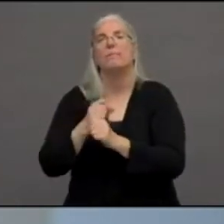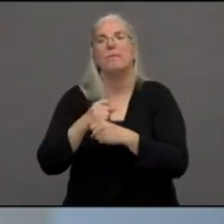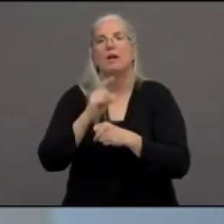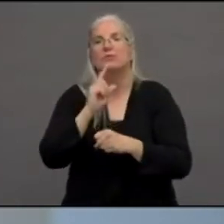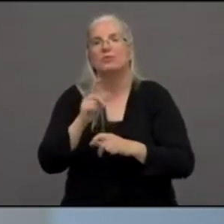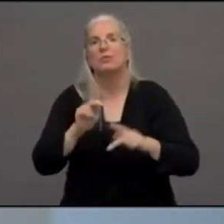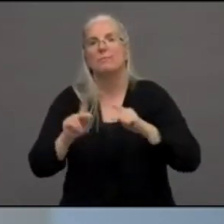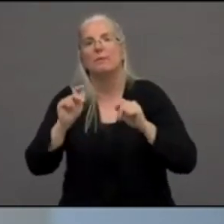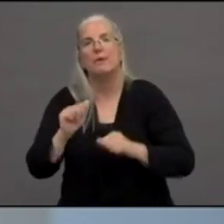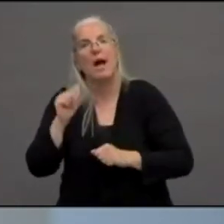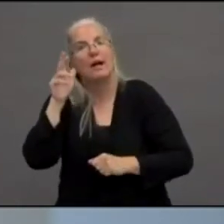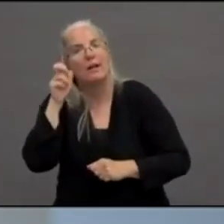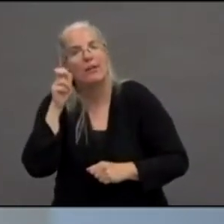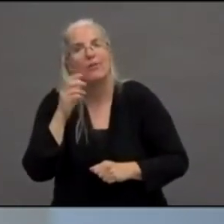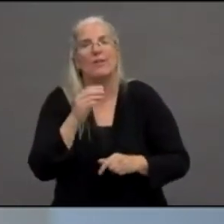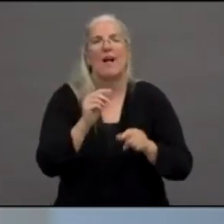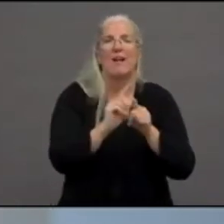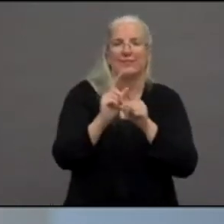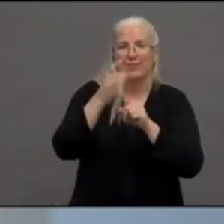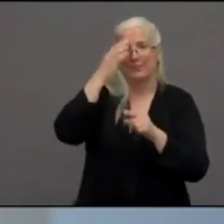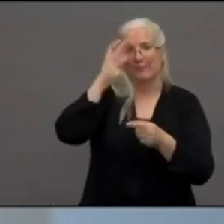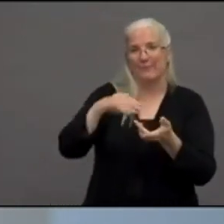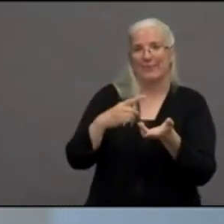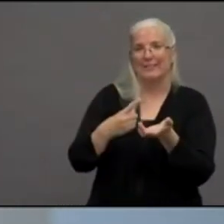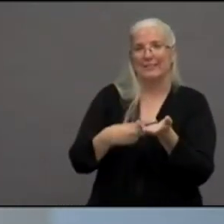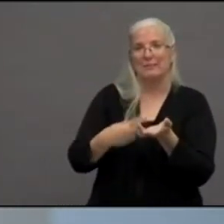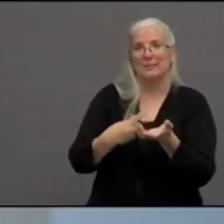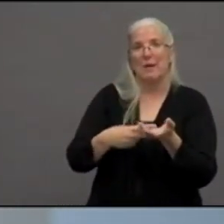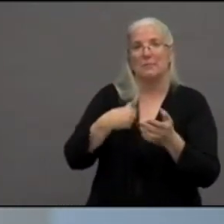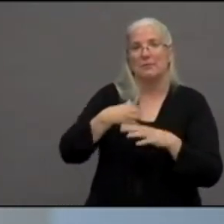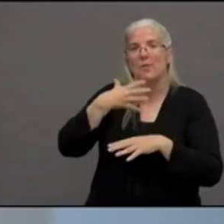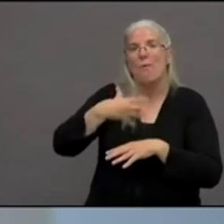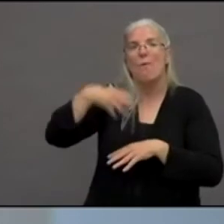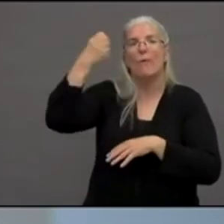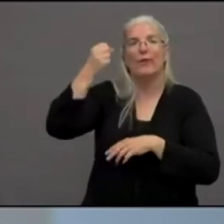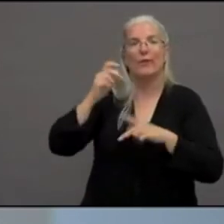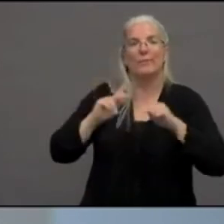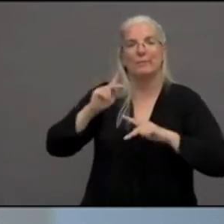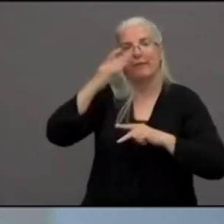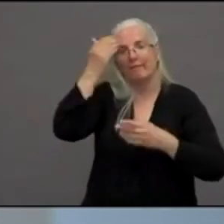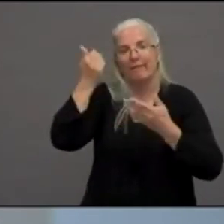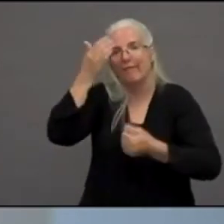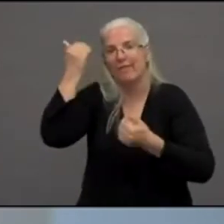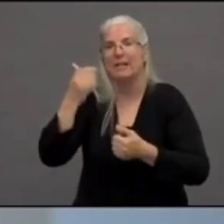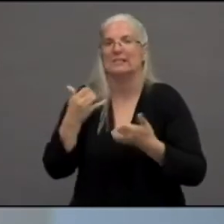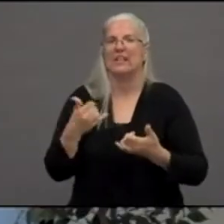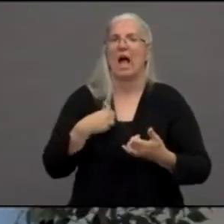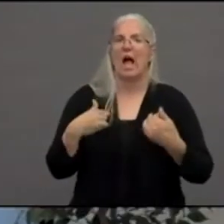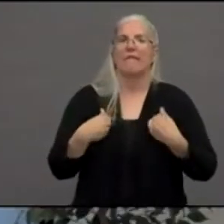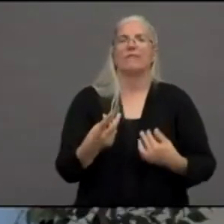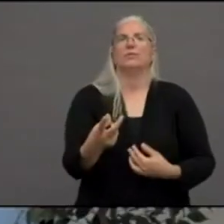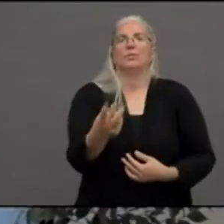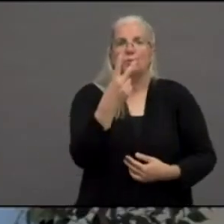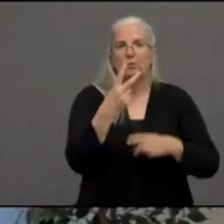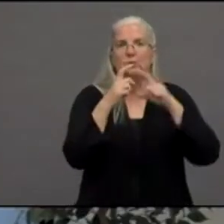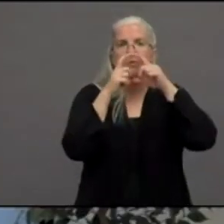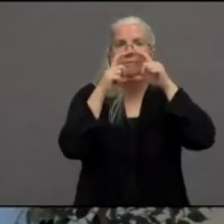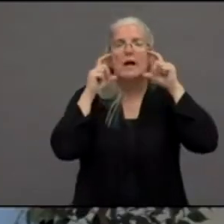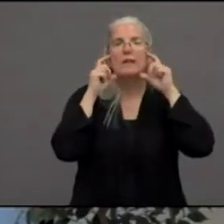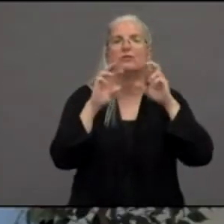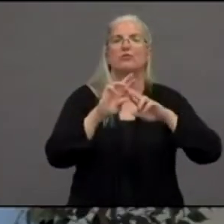I put them on right when we're done with this broadcast. And, you know, it's very important, you know, I mentioned as well